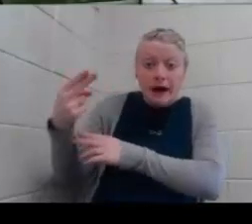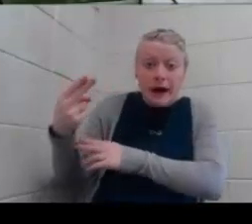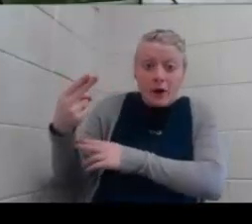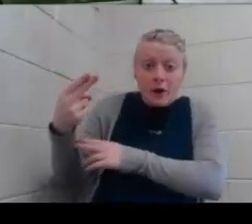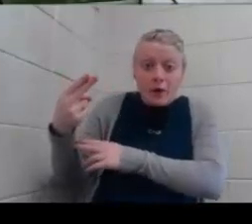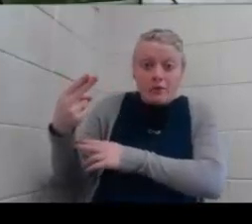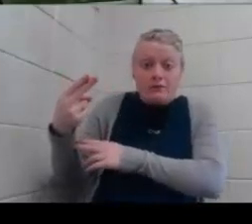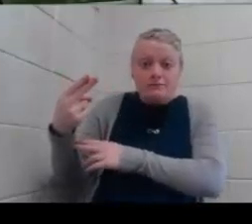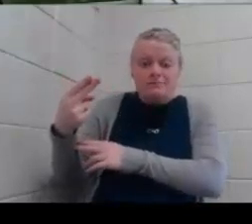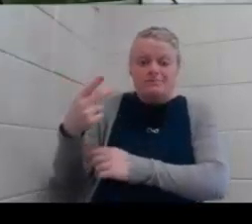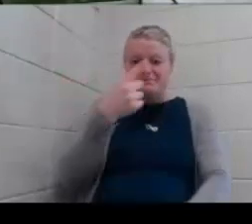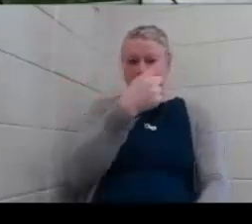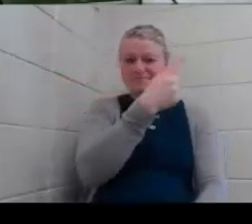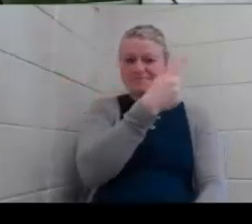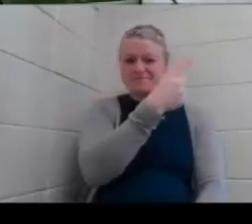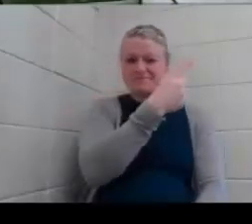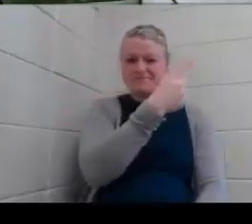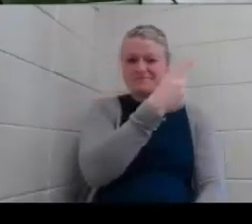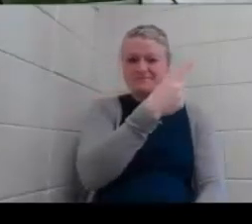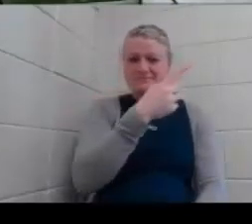23 miles per hour.